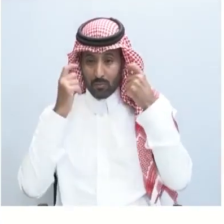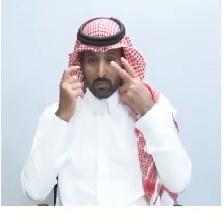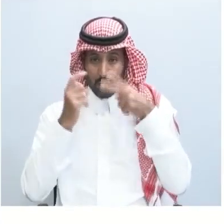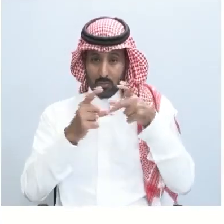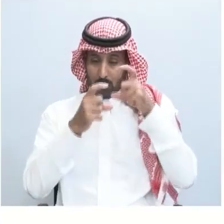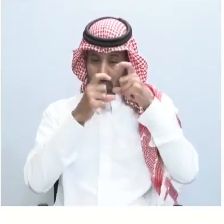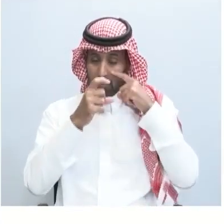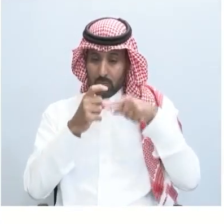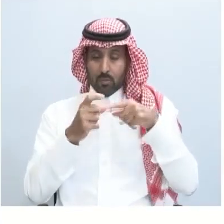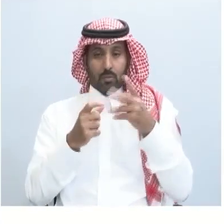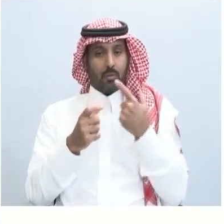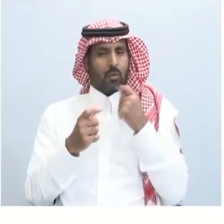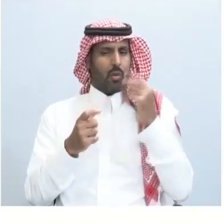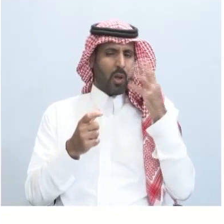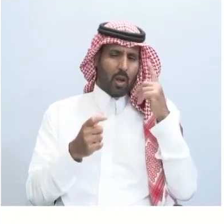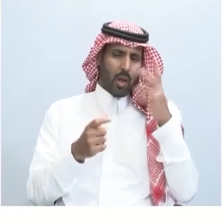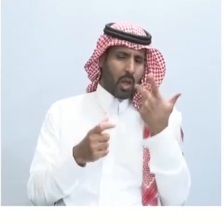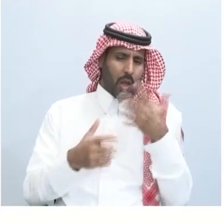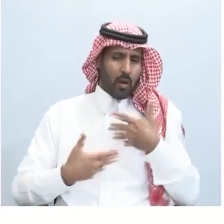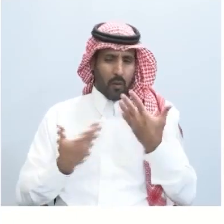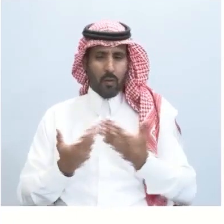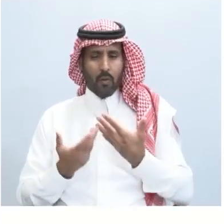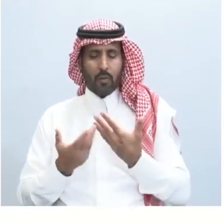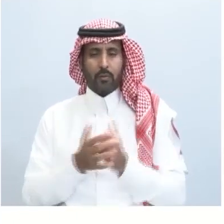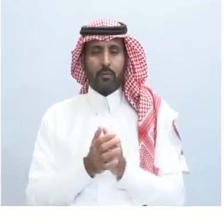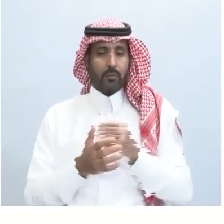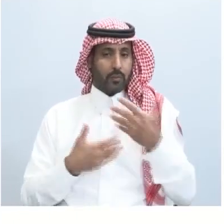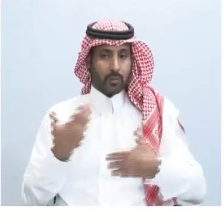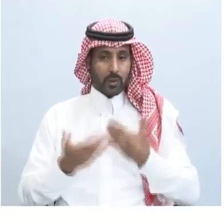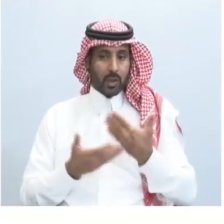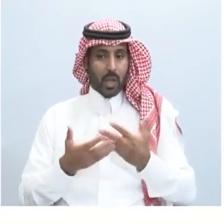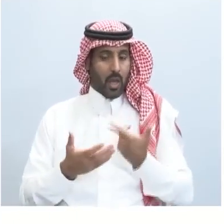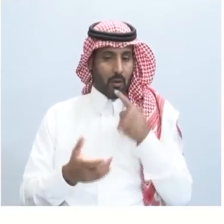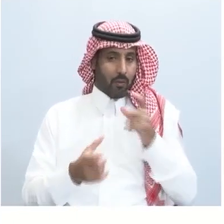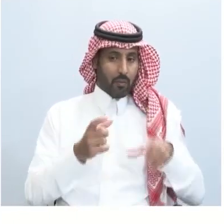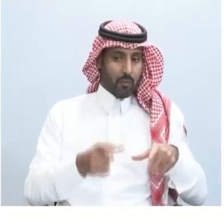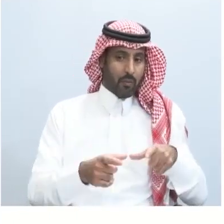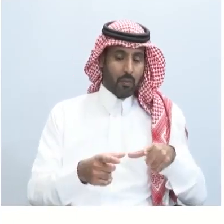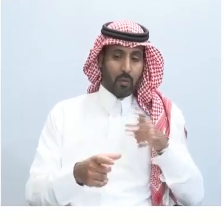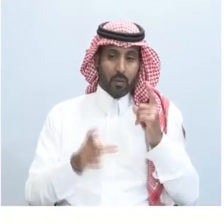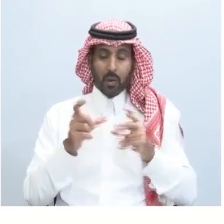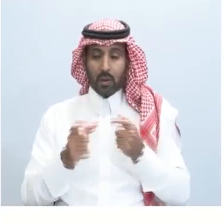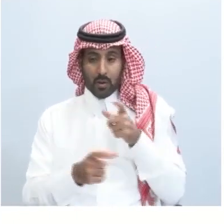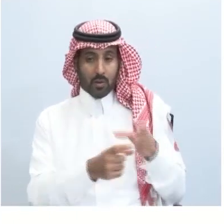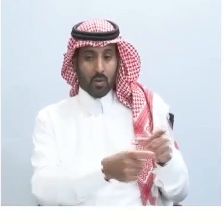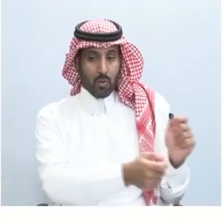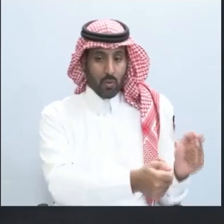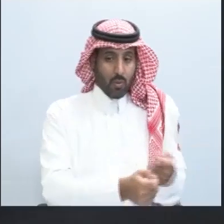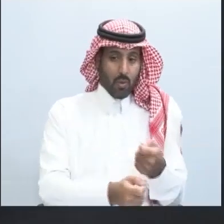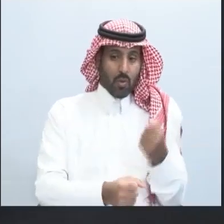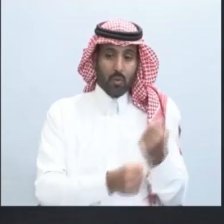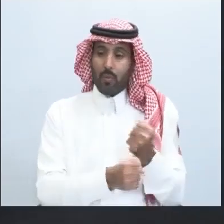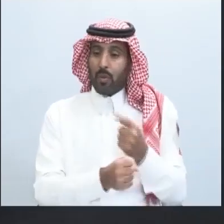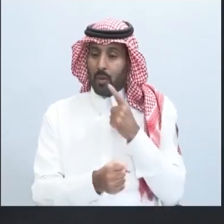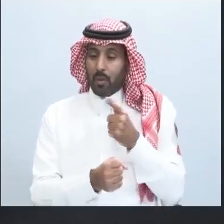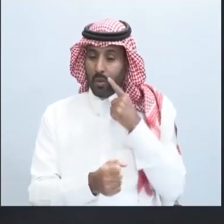Look at the picture and guess. So try to guess, how is it played when they play hockey? What do they do